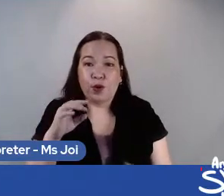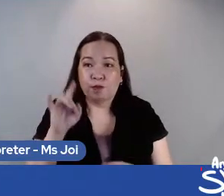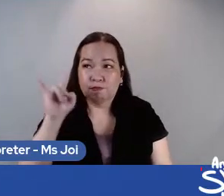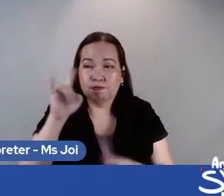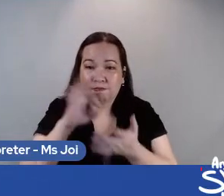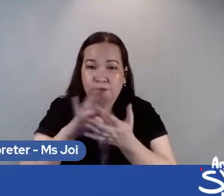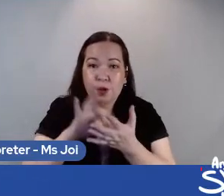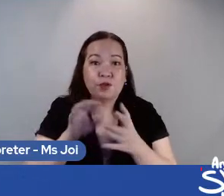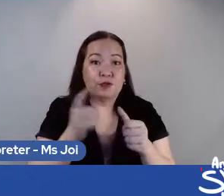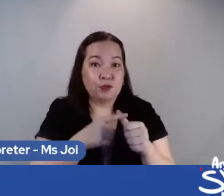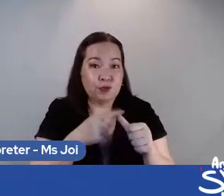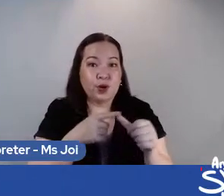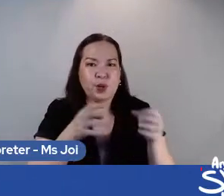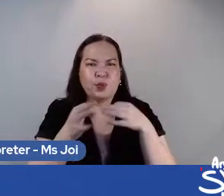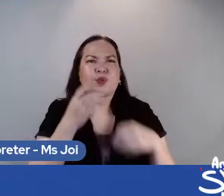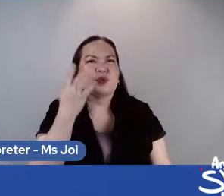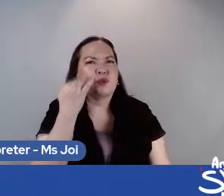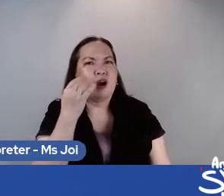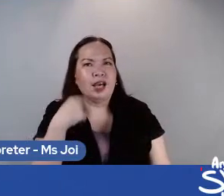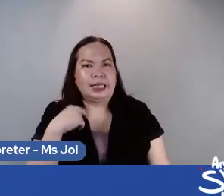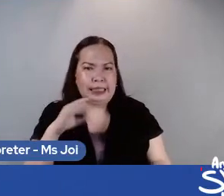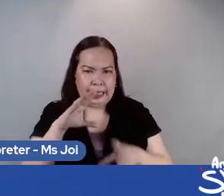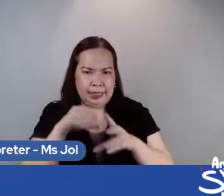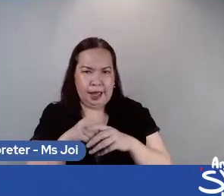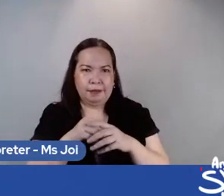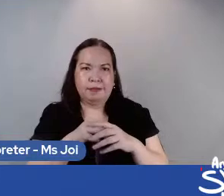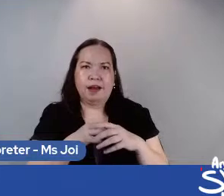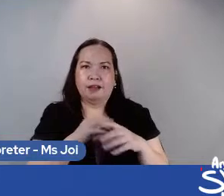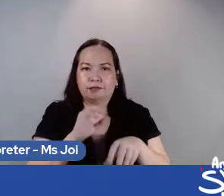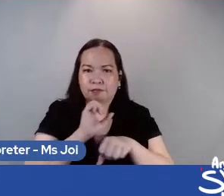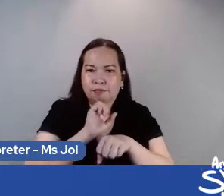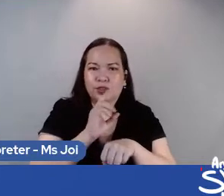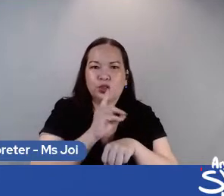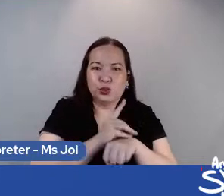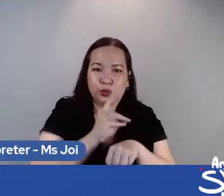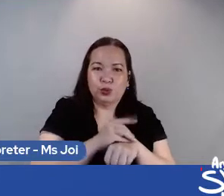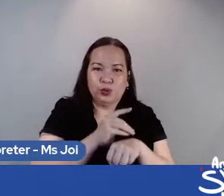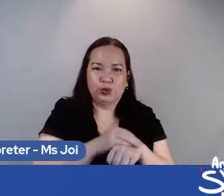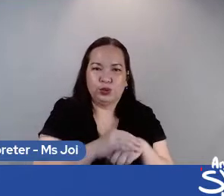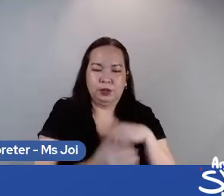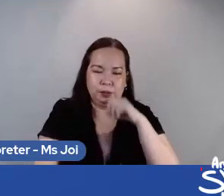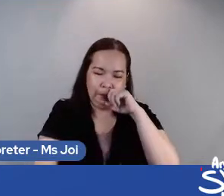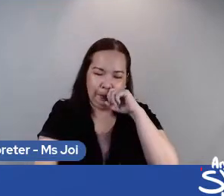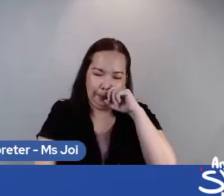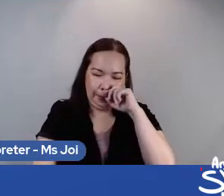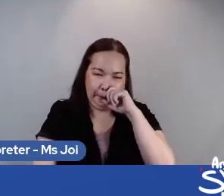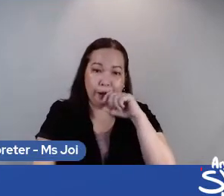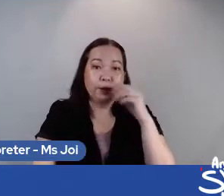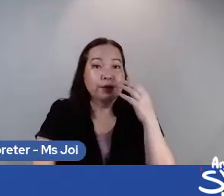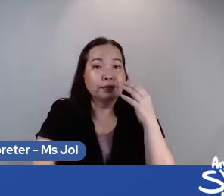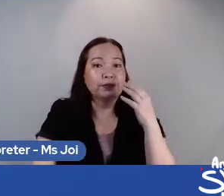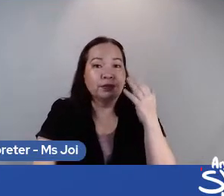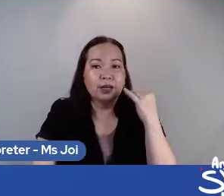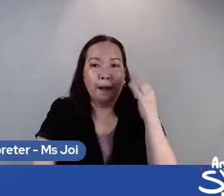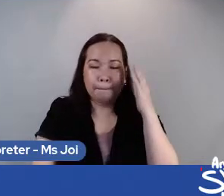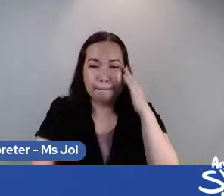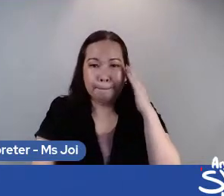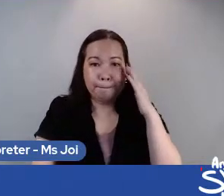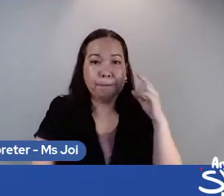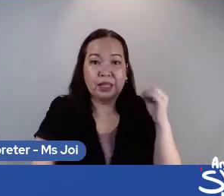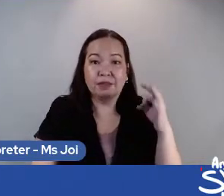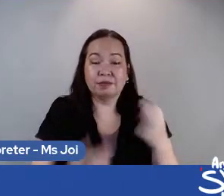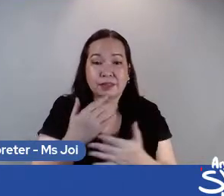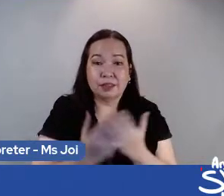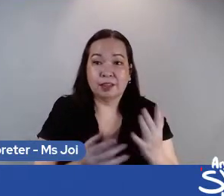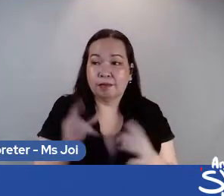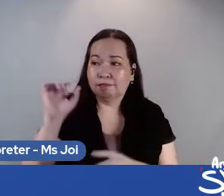explain why we cover campaign finance and why we focus on campaign finance. It's because we know that how candidates spend